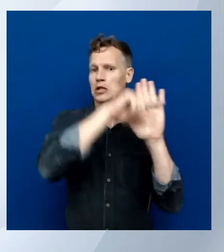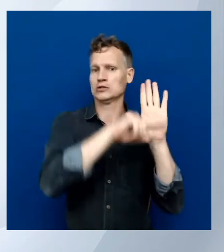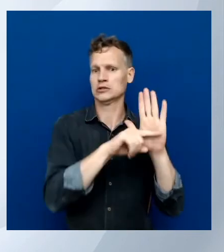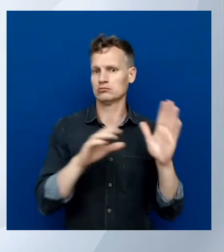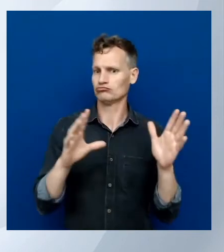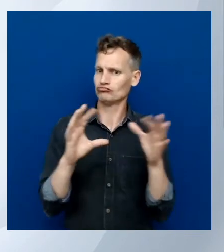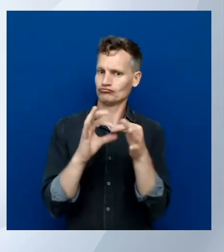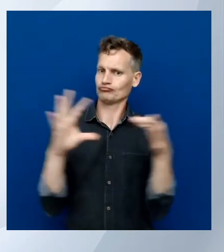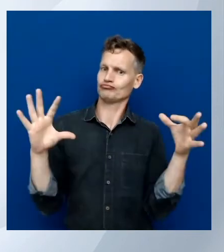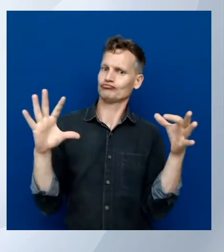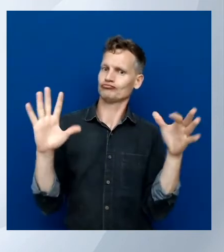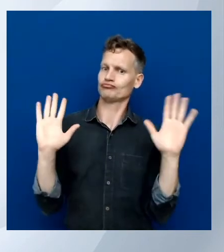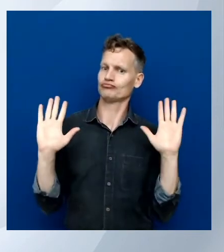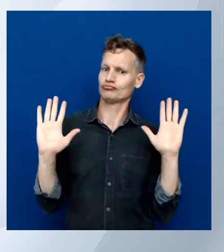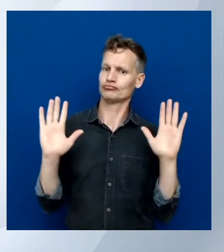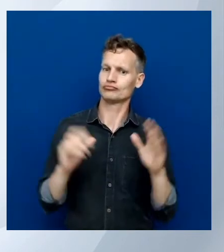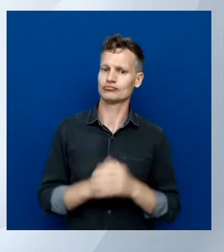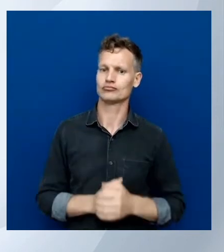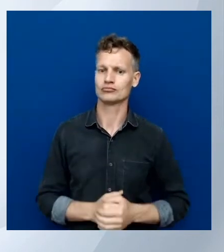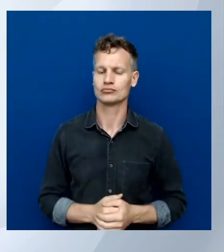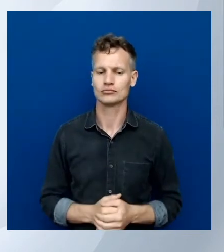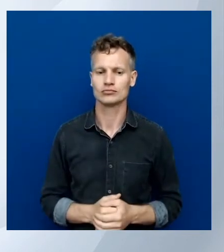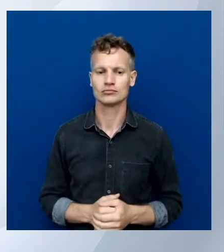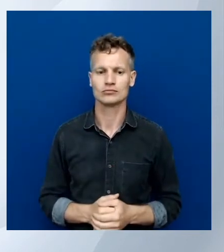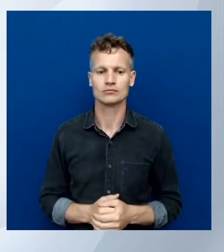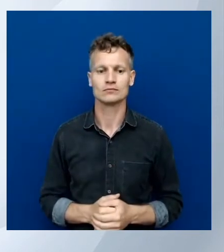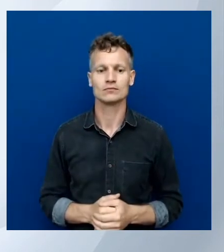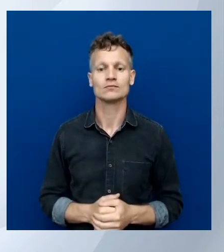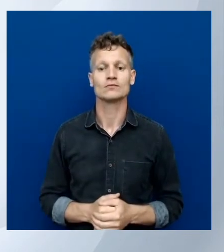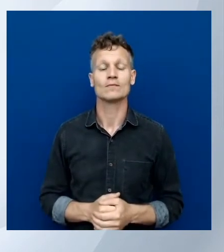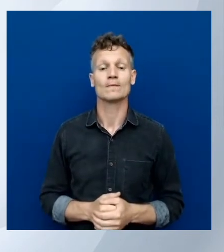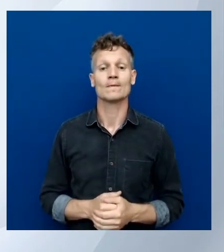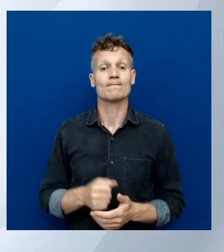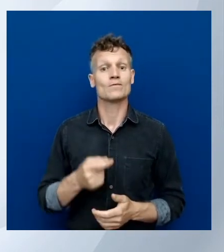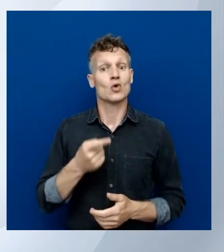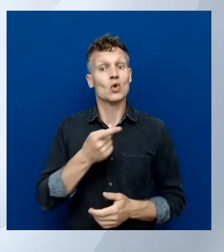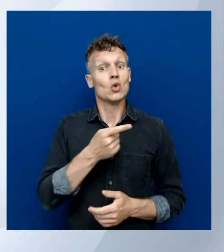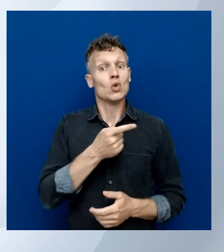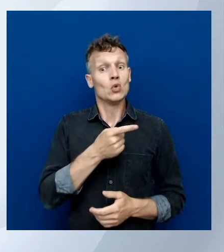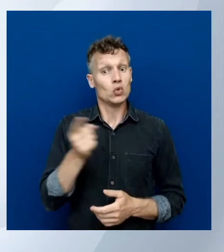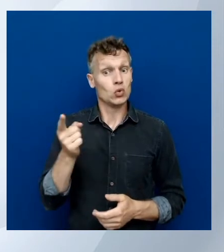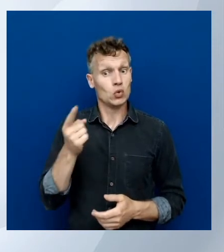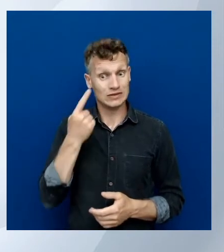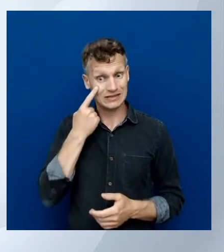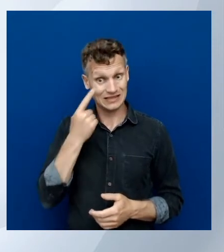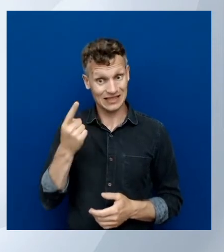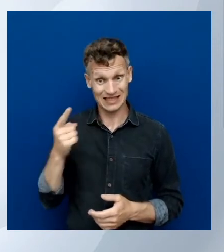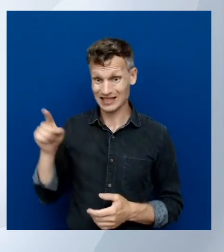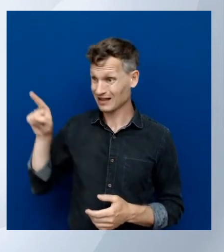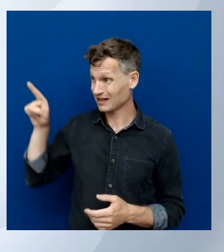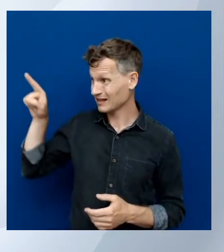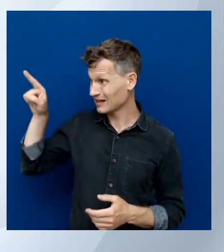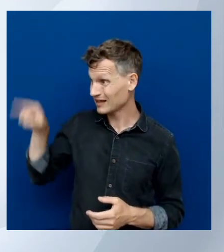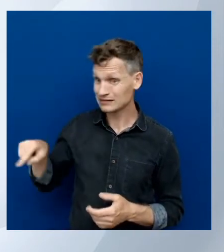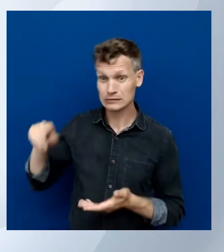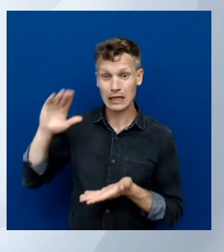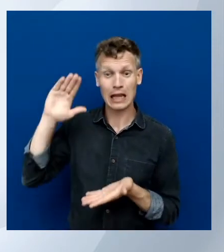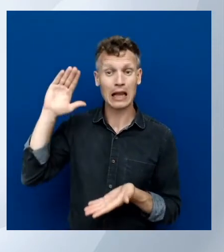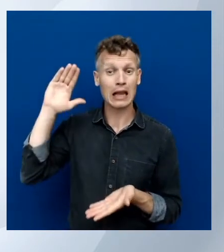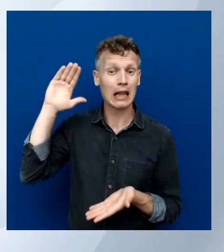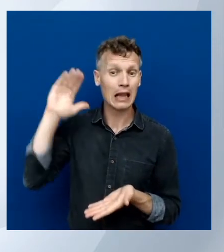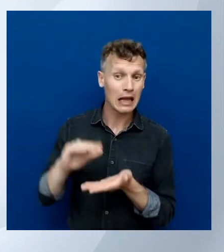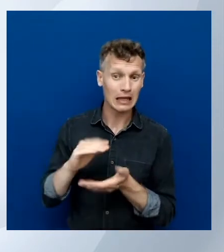As you have seen, this was way less work than doing the installation by hand. I didn't have to